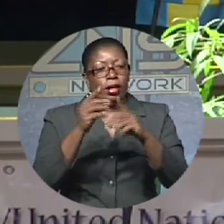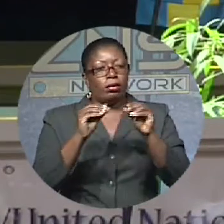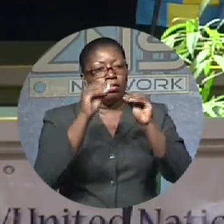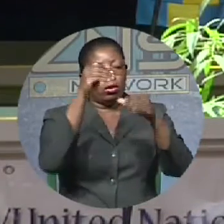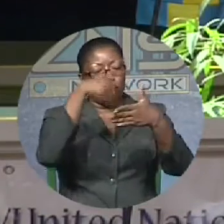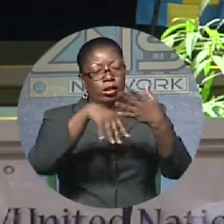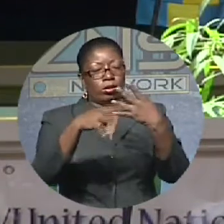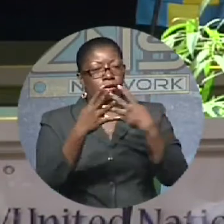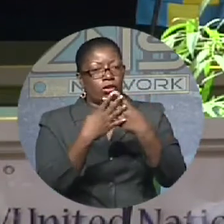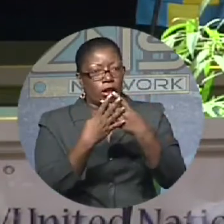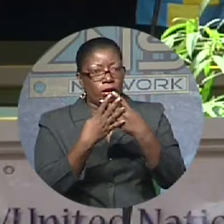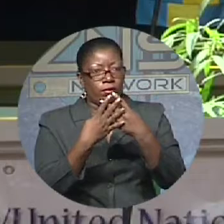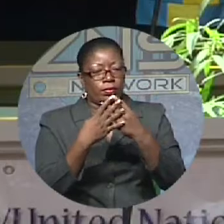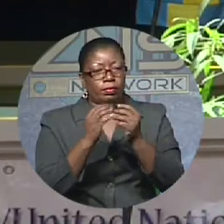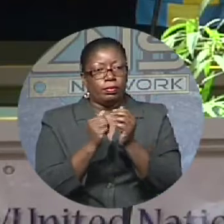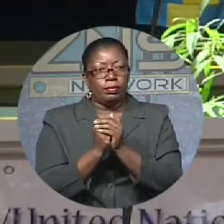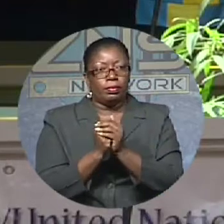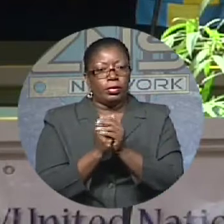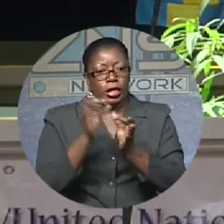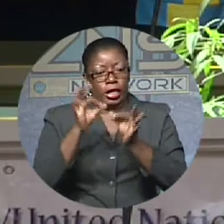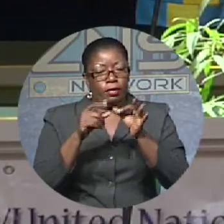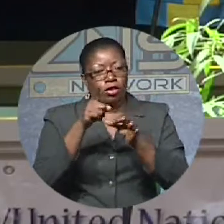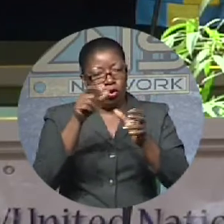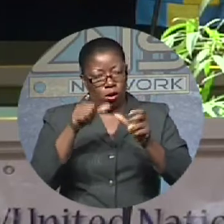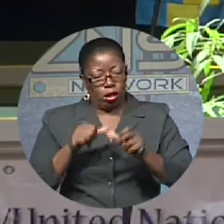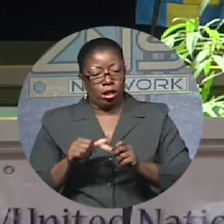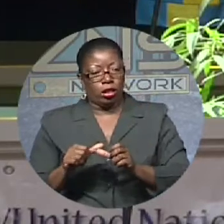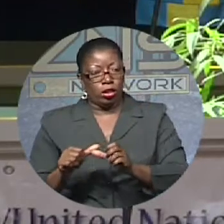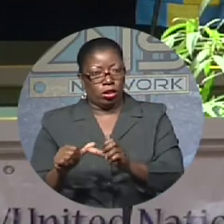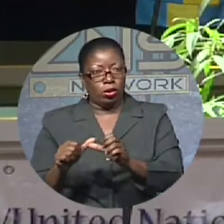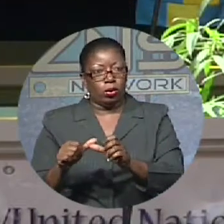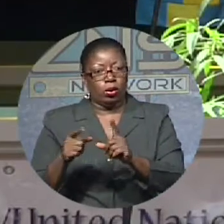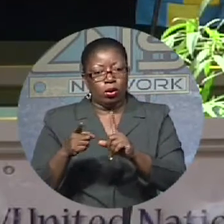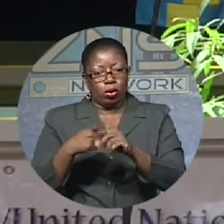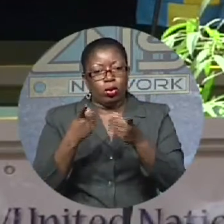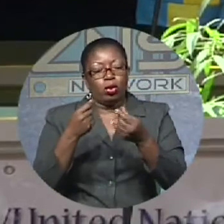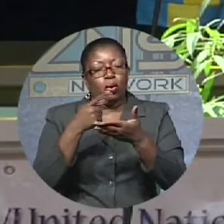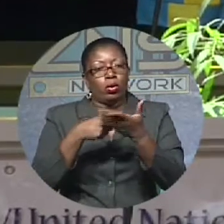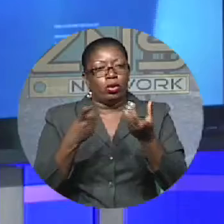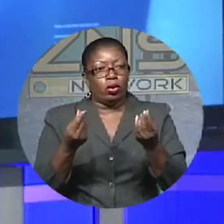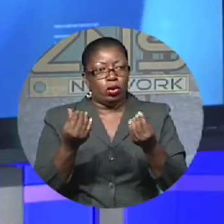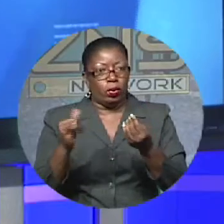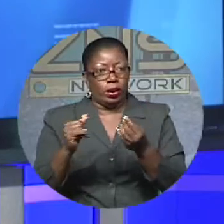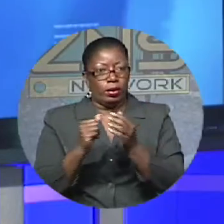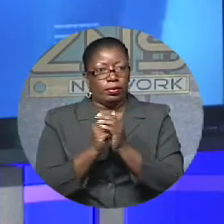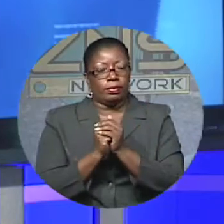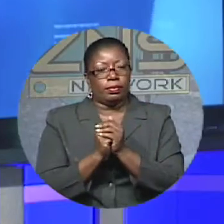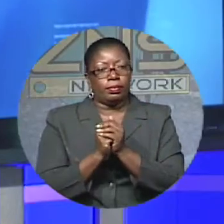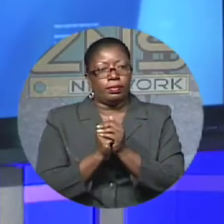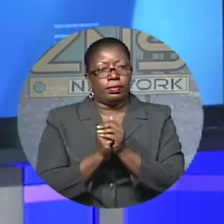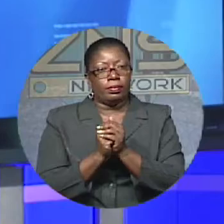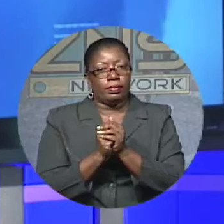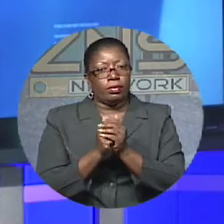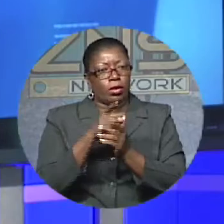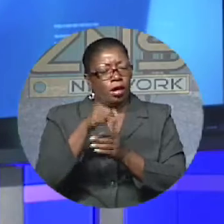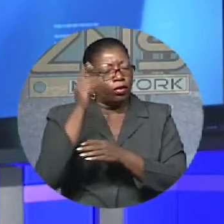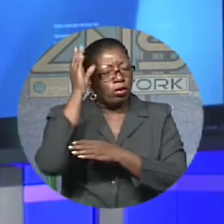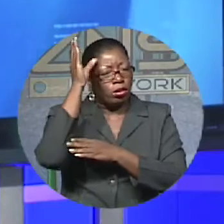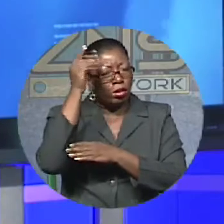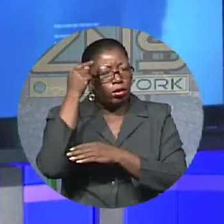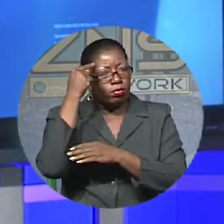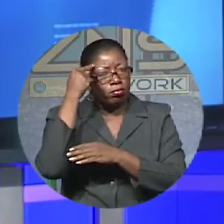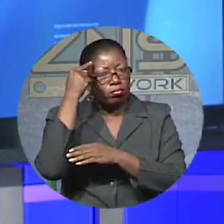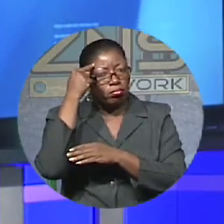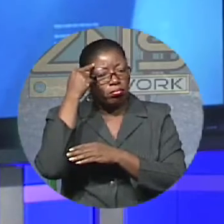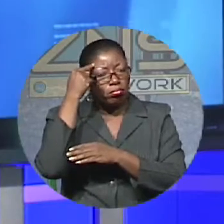you if you continue to do what you are doing. Well, have you ever considered having